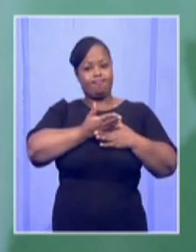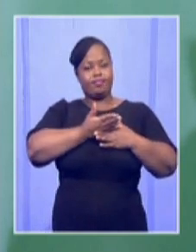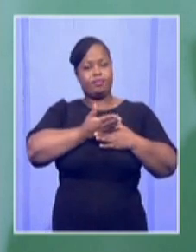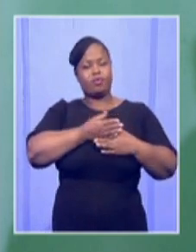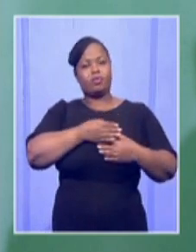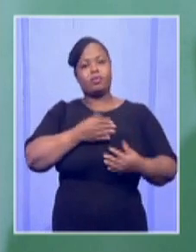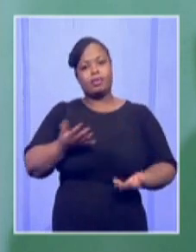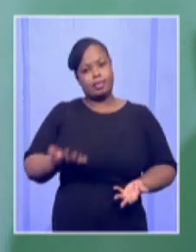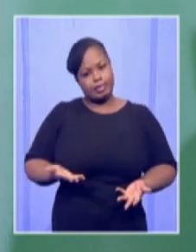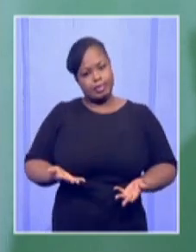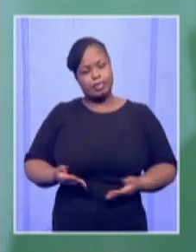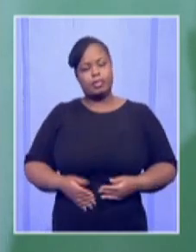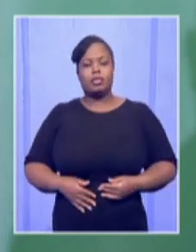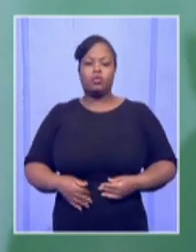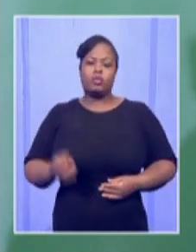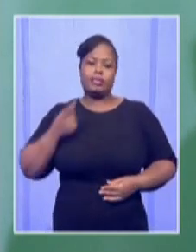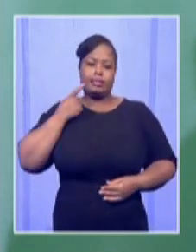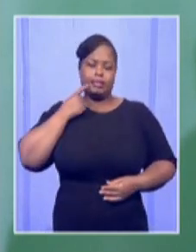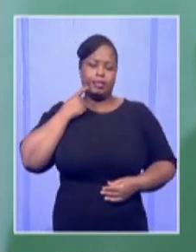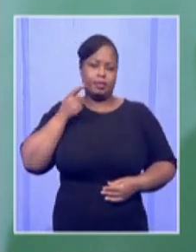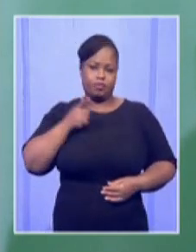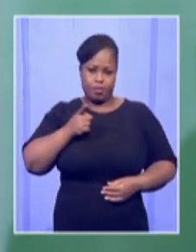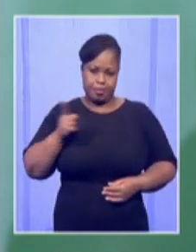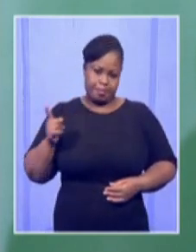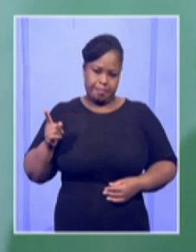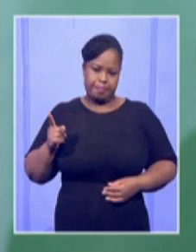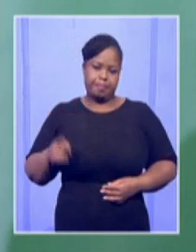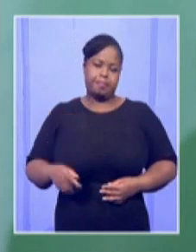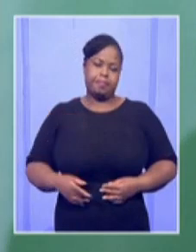made things easier for them